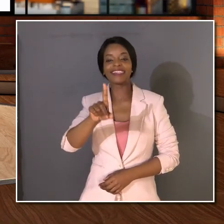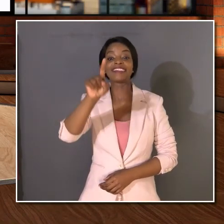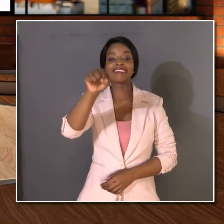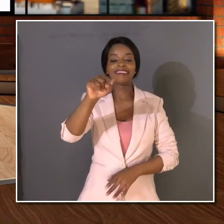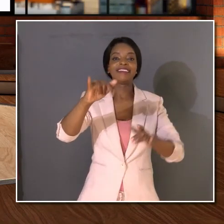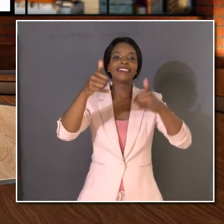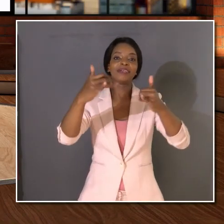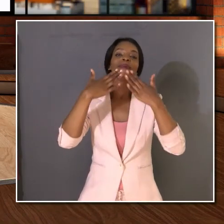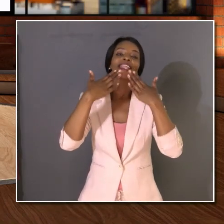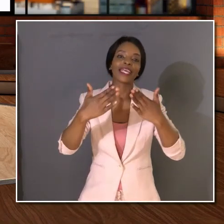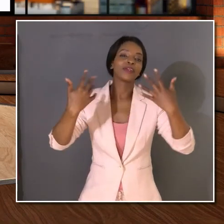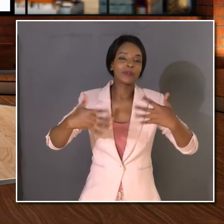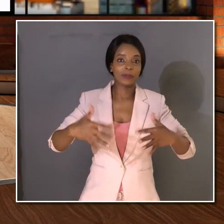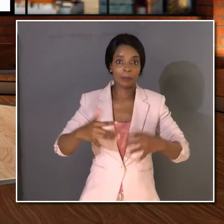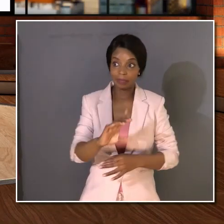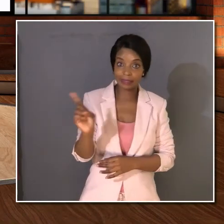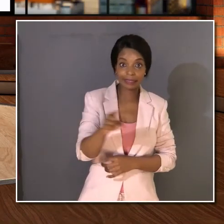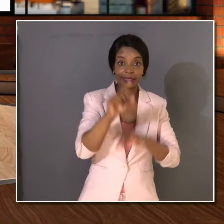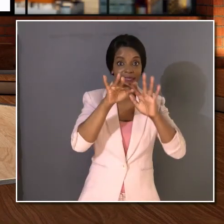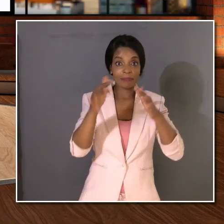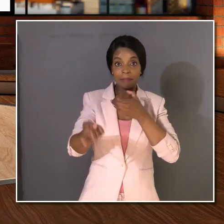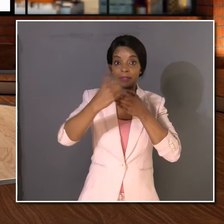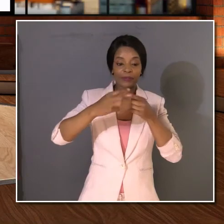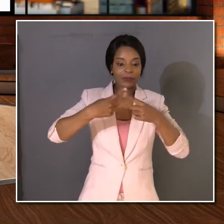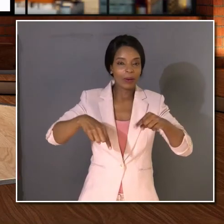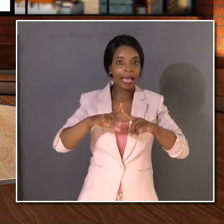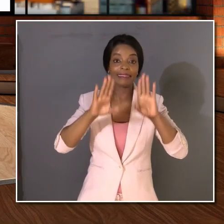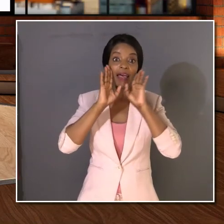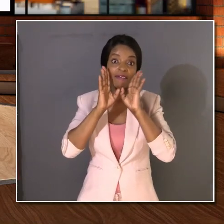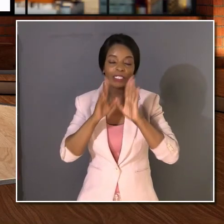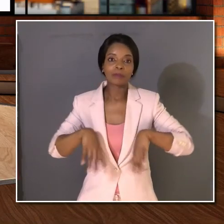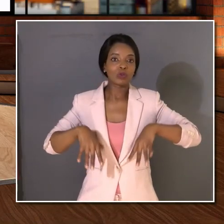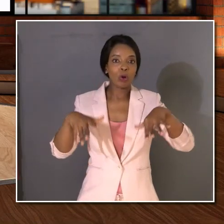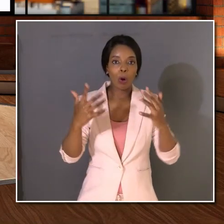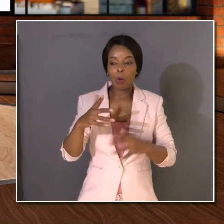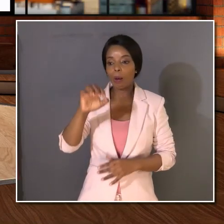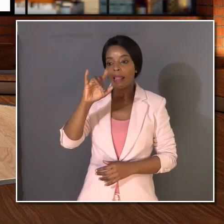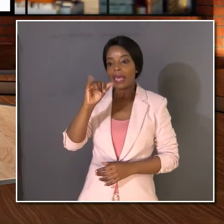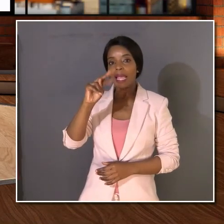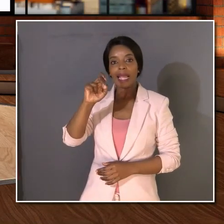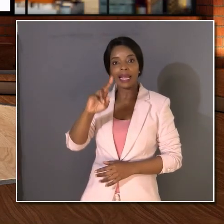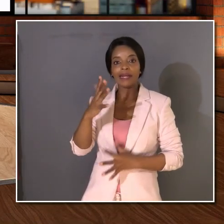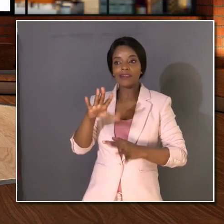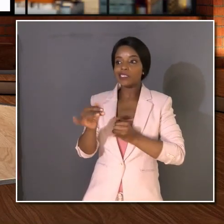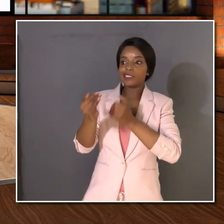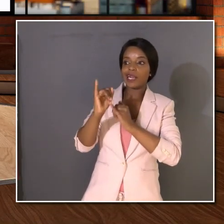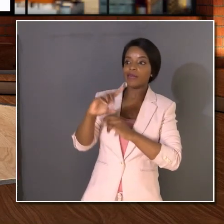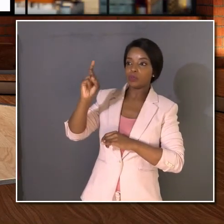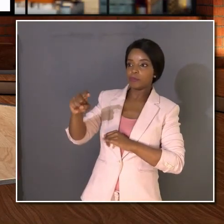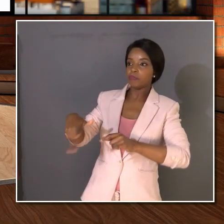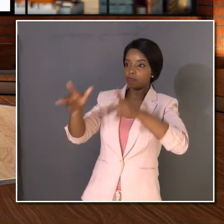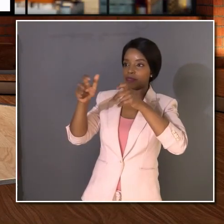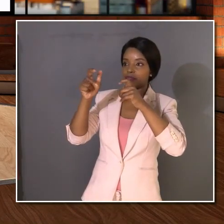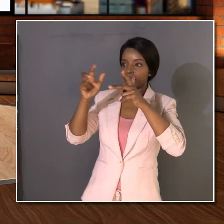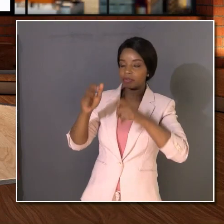you to everyone for joining us in our stream, whether it was on Facebook or coming in through our other links where you may have been invited. It's been wonderful to have had your